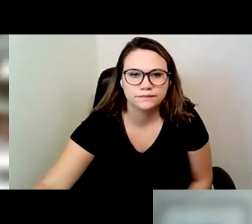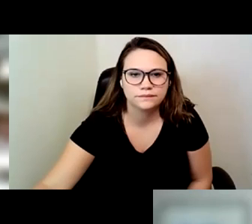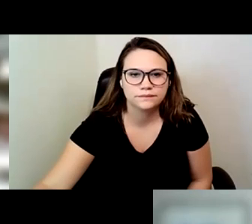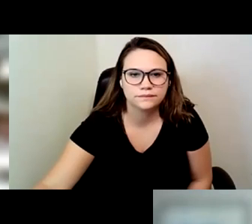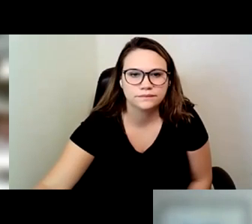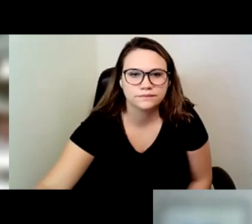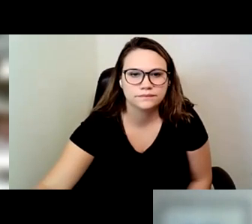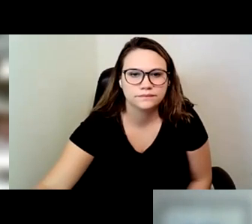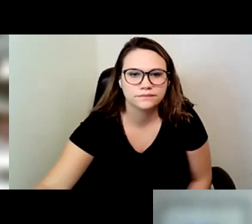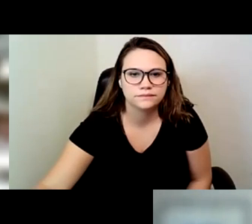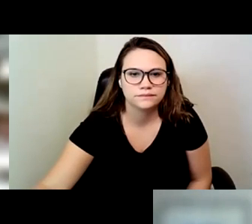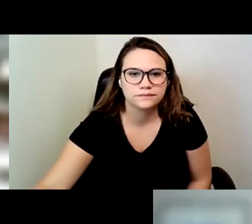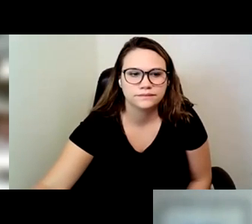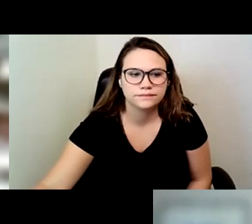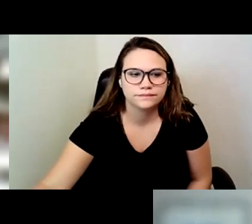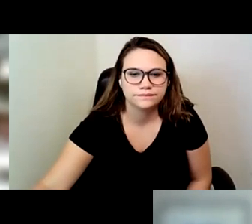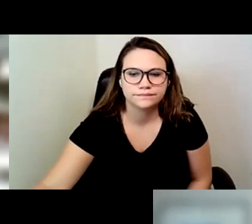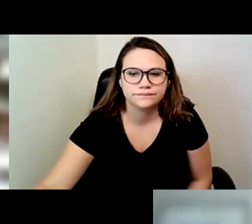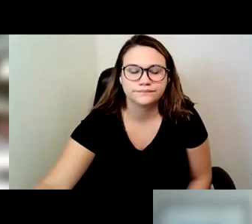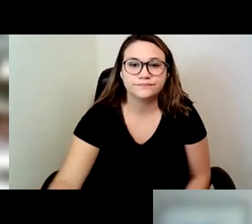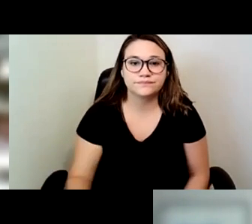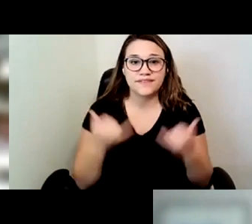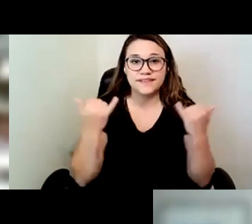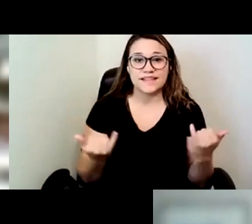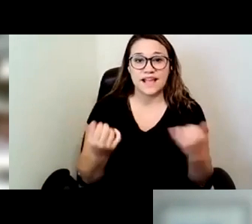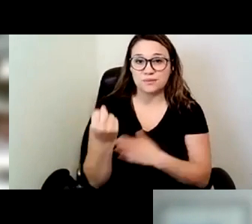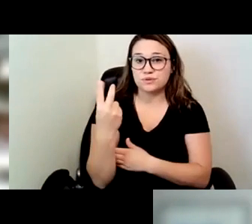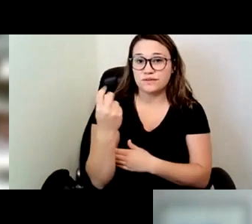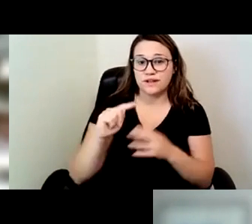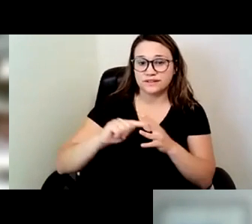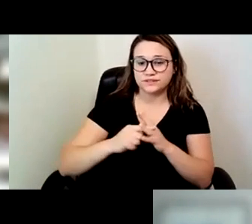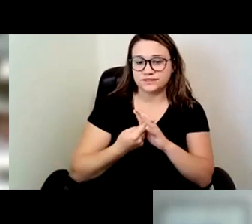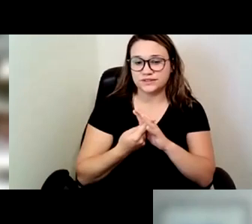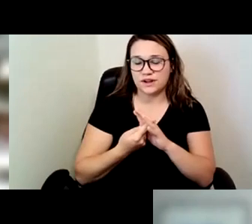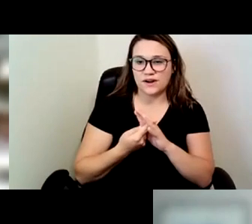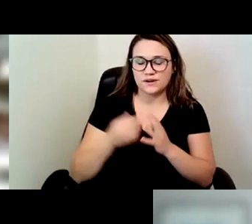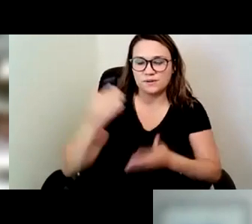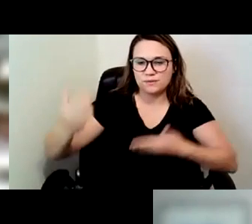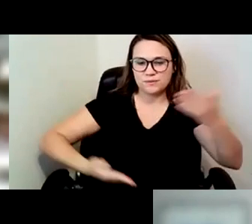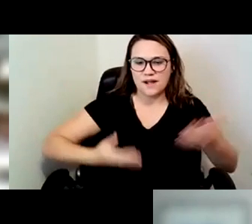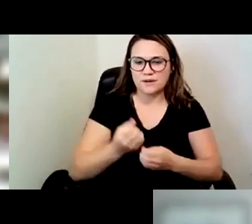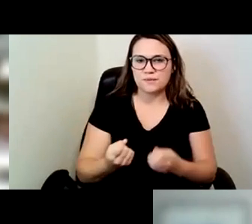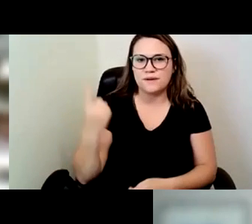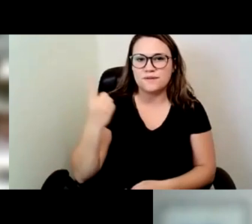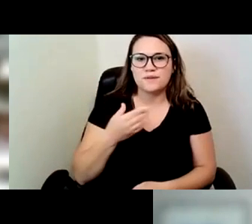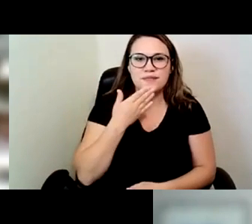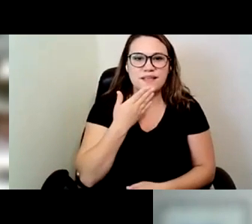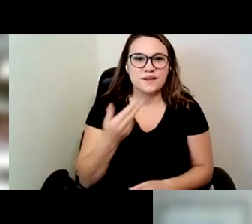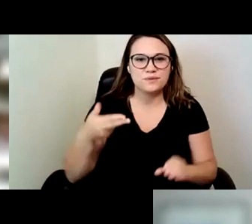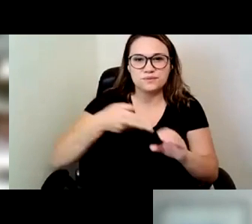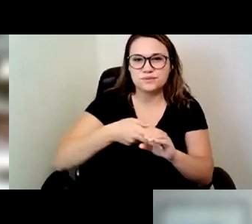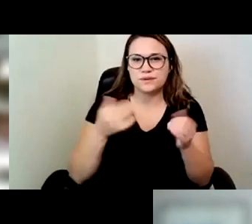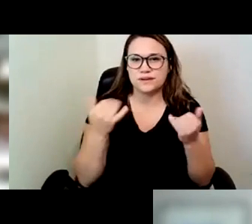All right, so it is 12 o'clock, so I'm going to go ahead and get us started. Welcome, everyone, and thank you all for joining us